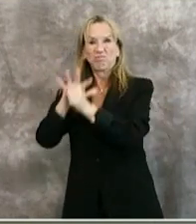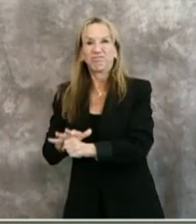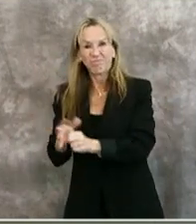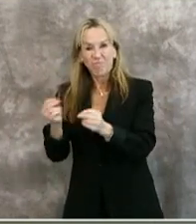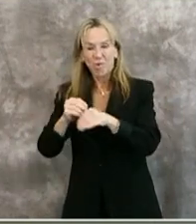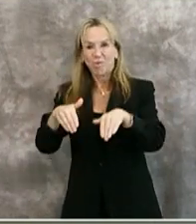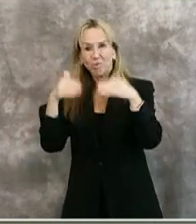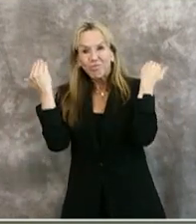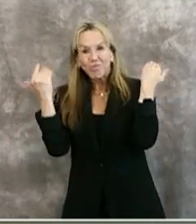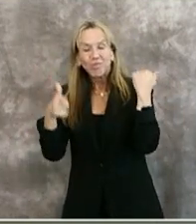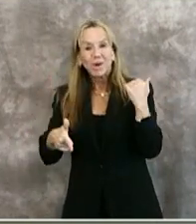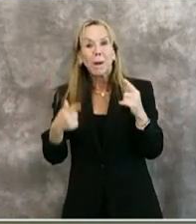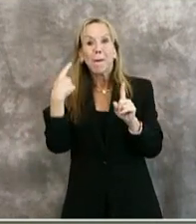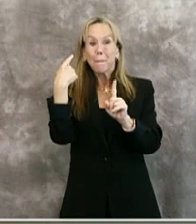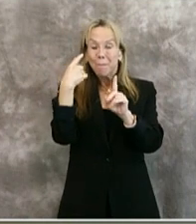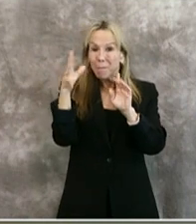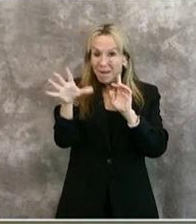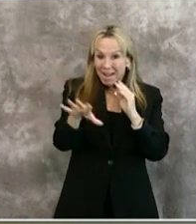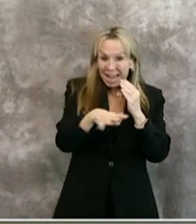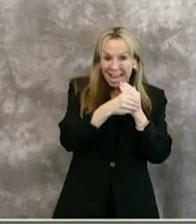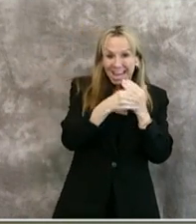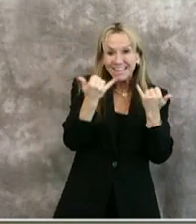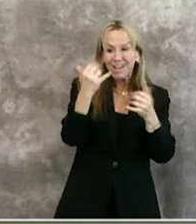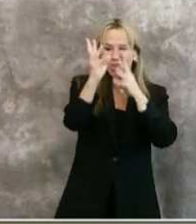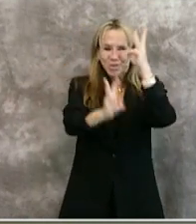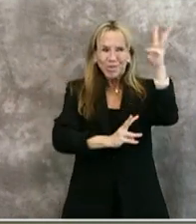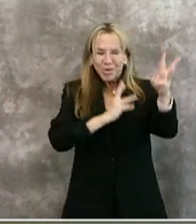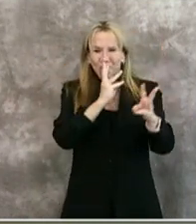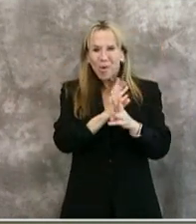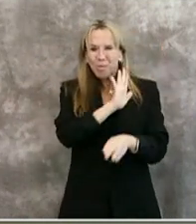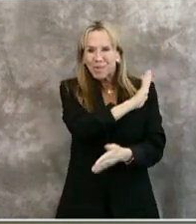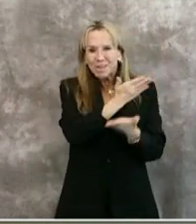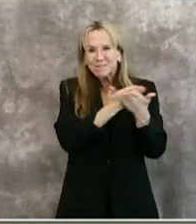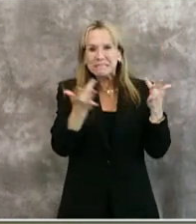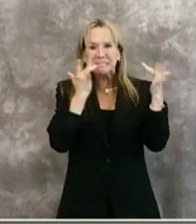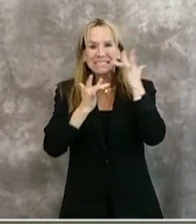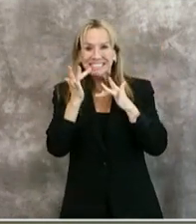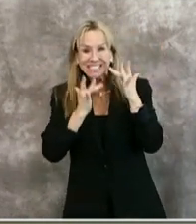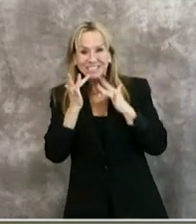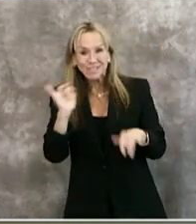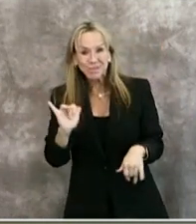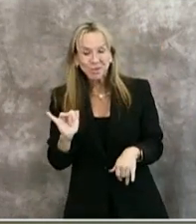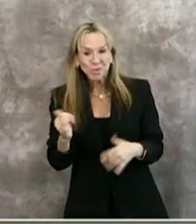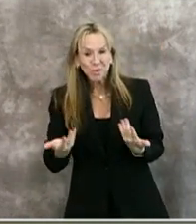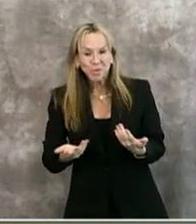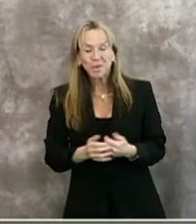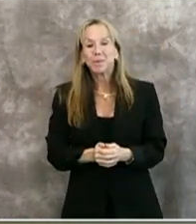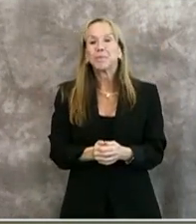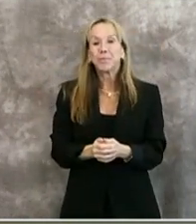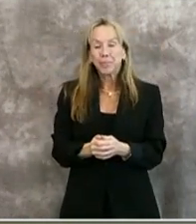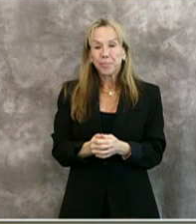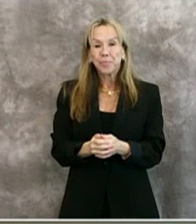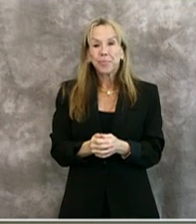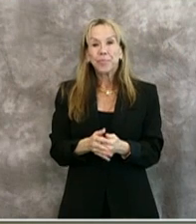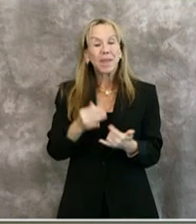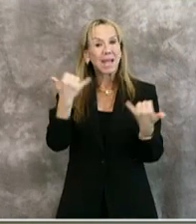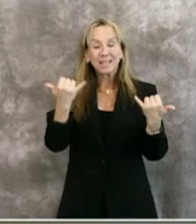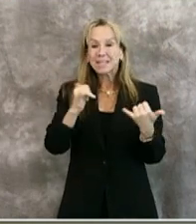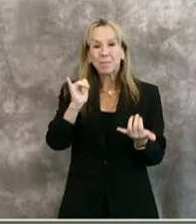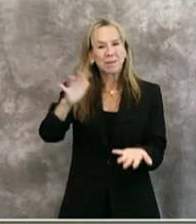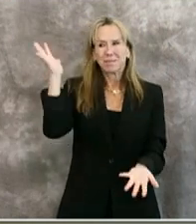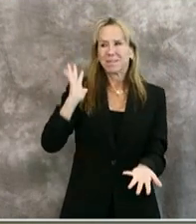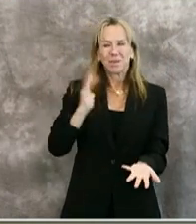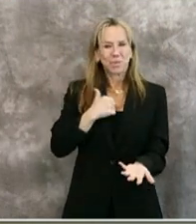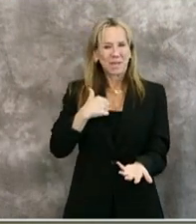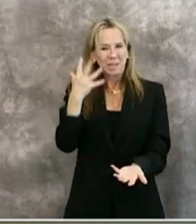being compounded by a global supply chain shortage with testing supplies and components. There's been an unprecedented